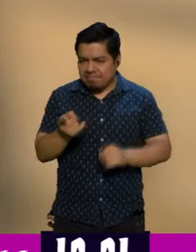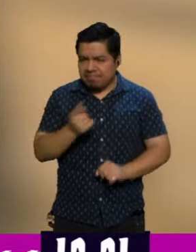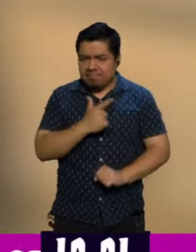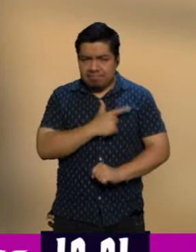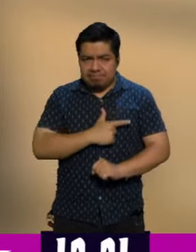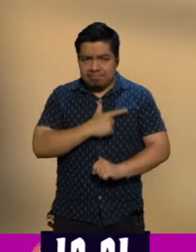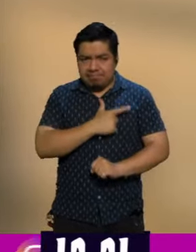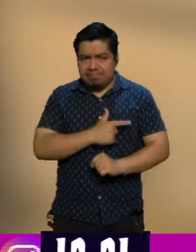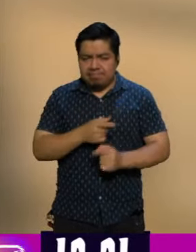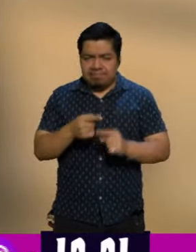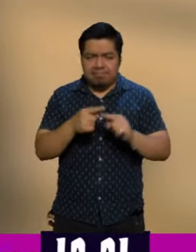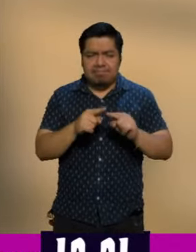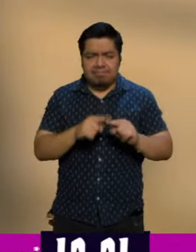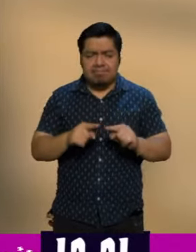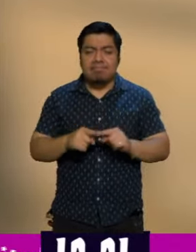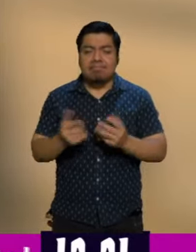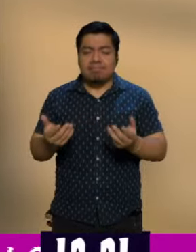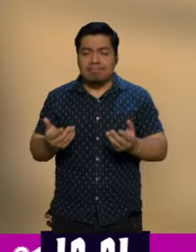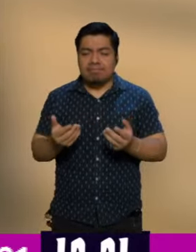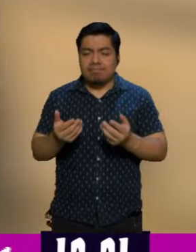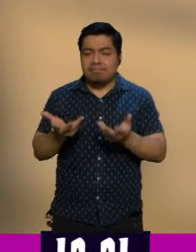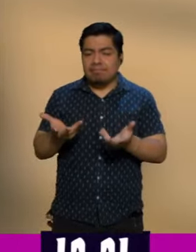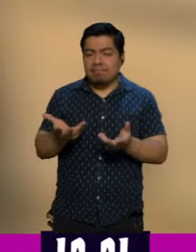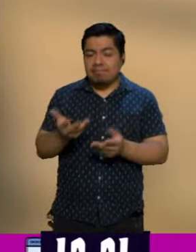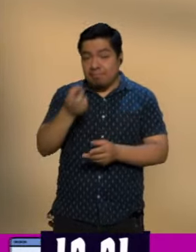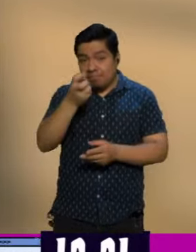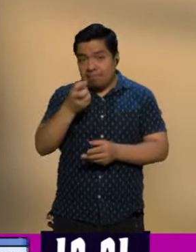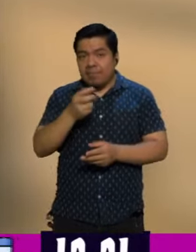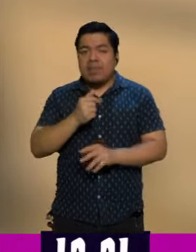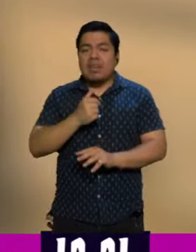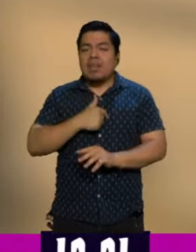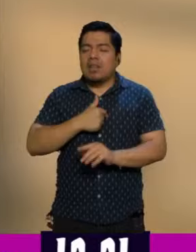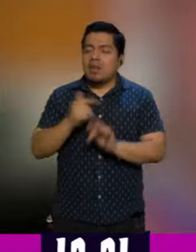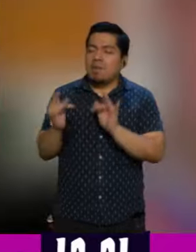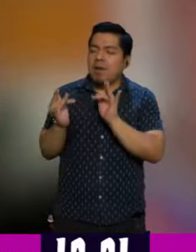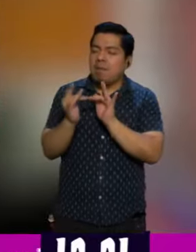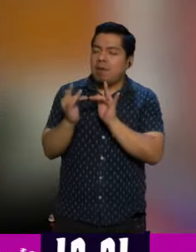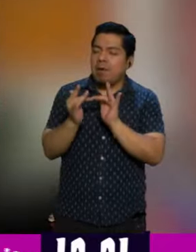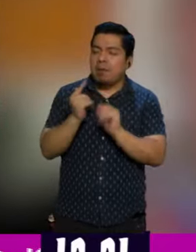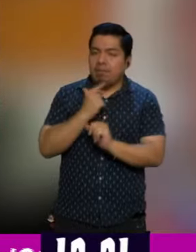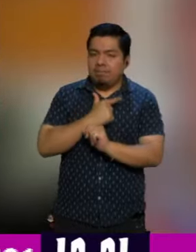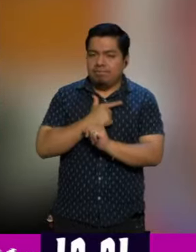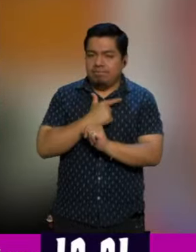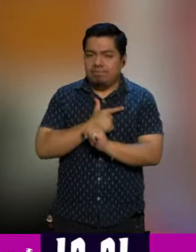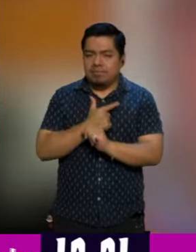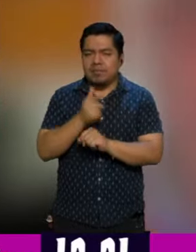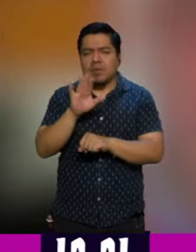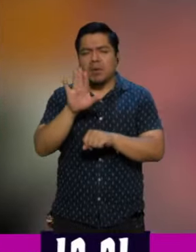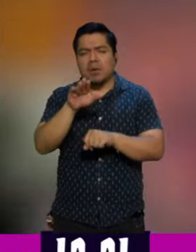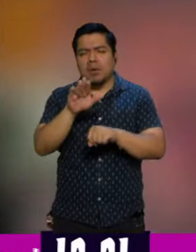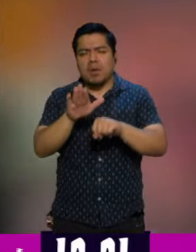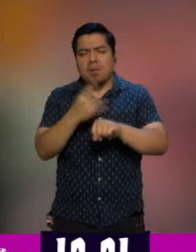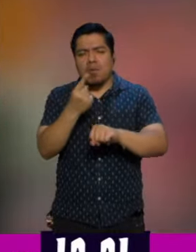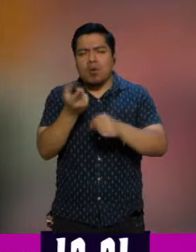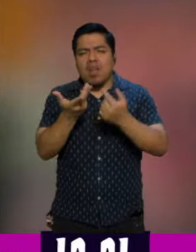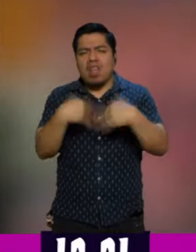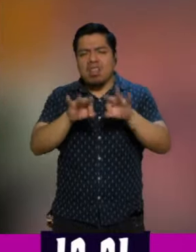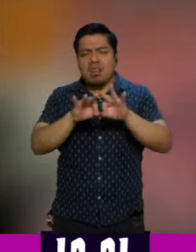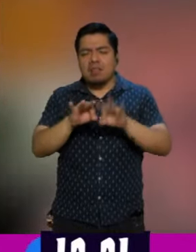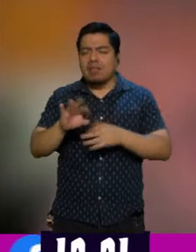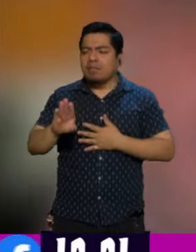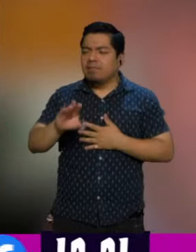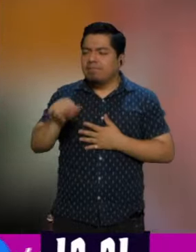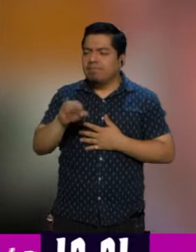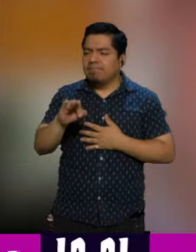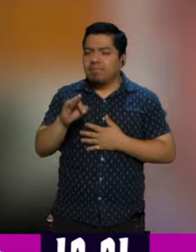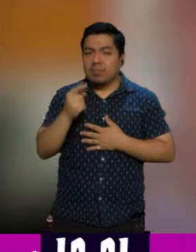his drink, so those are things that I am more familiar with. Why is it so important to talk about the founding fathers